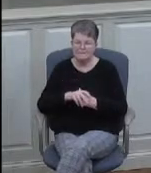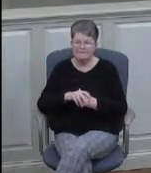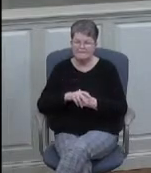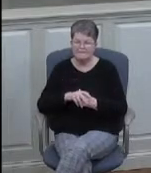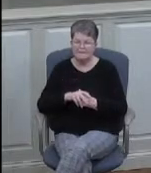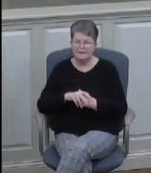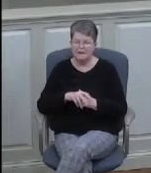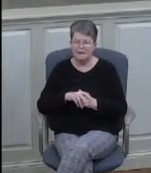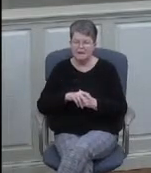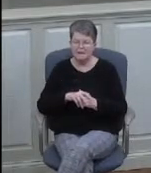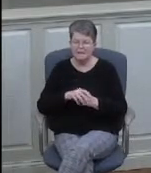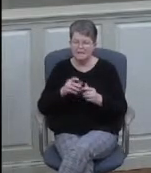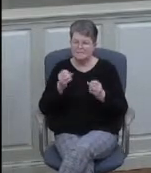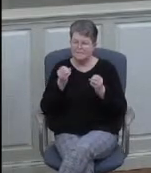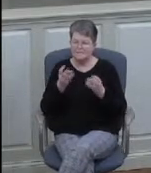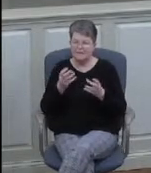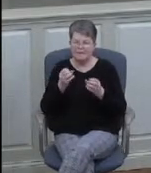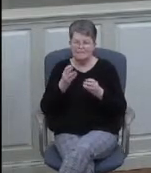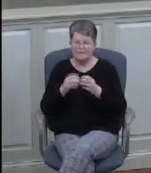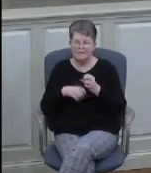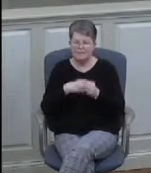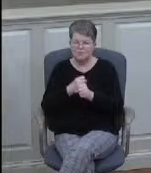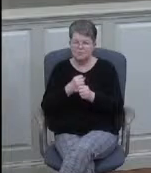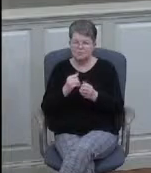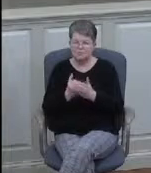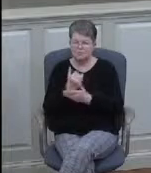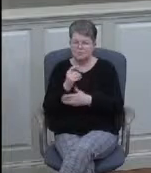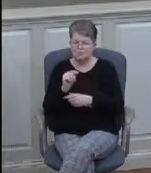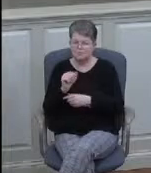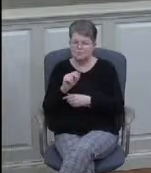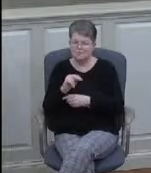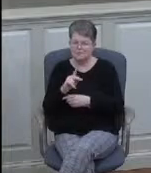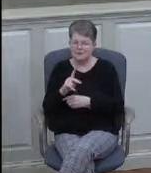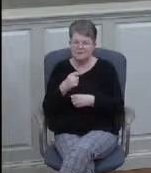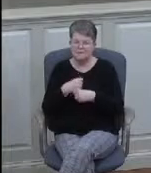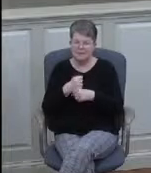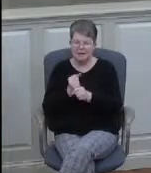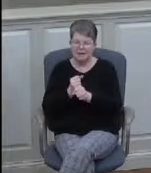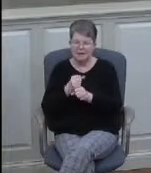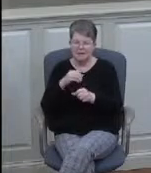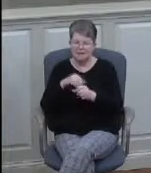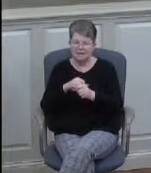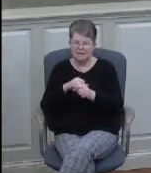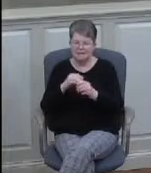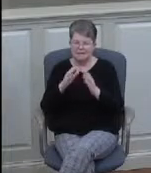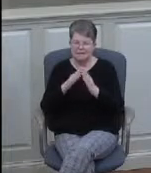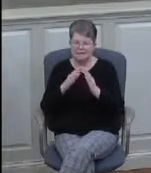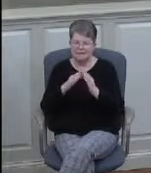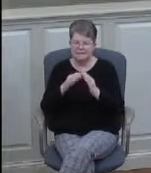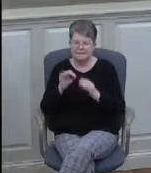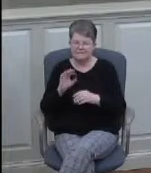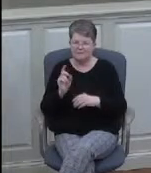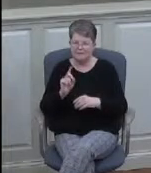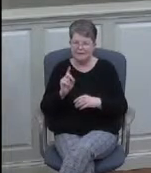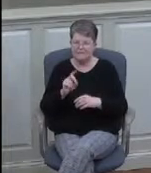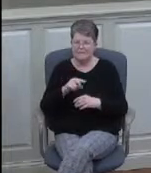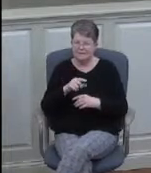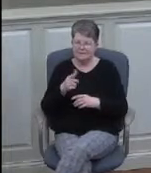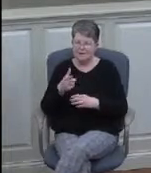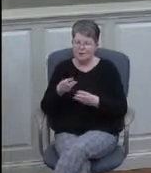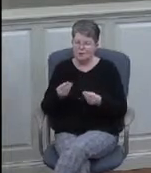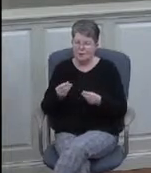been many, many years since a new tank has been constructed in the city of Danville. So this is a ground up inspection and certification. So this